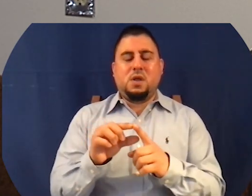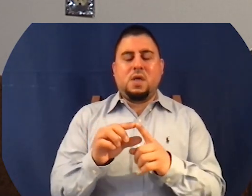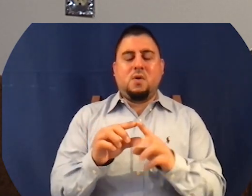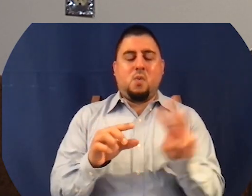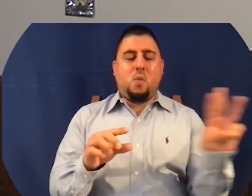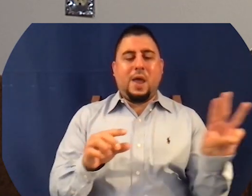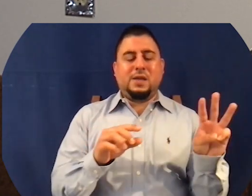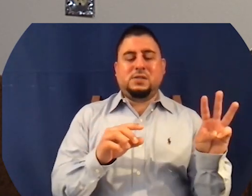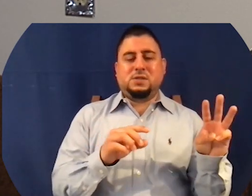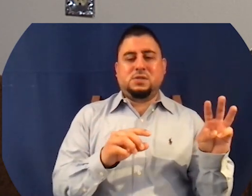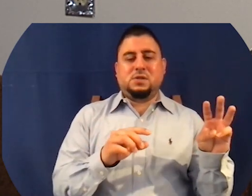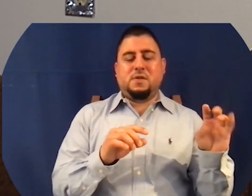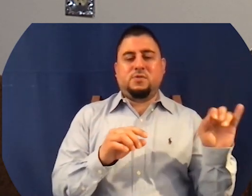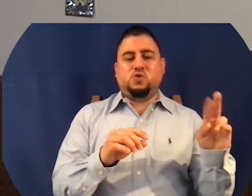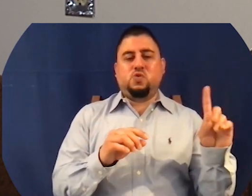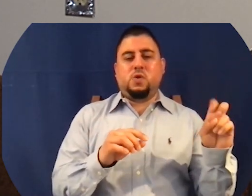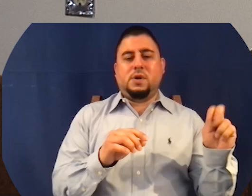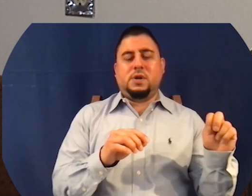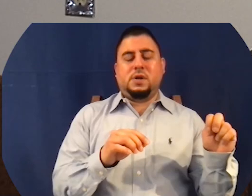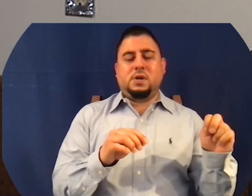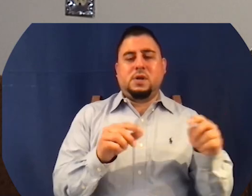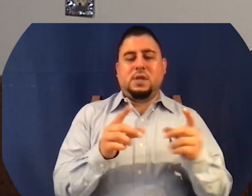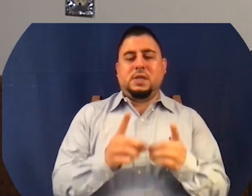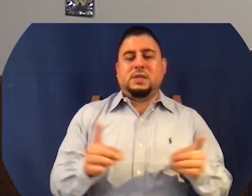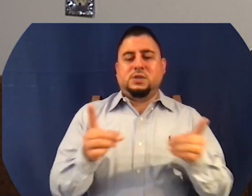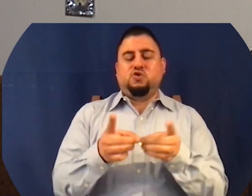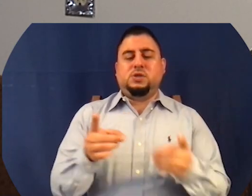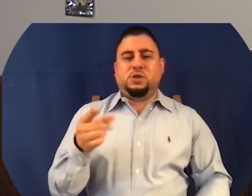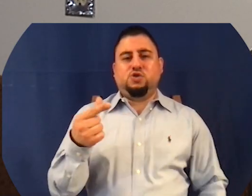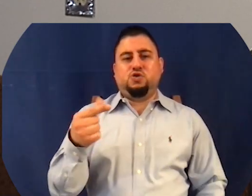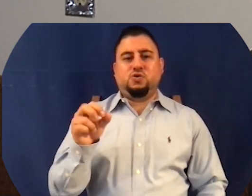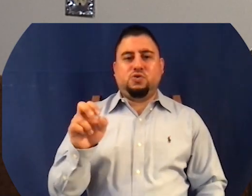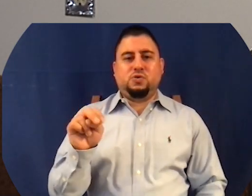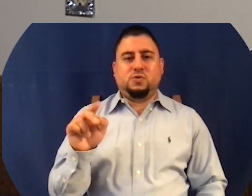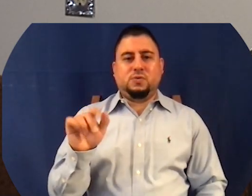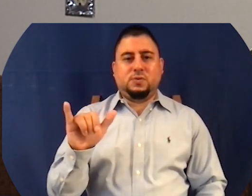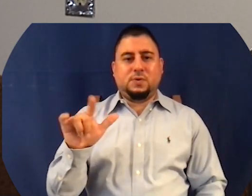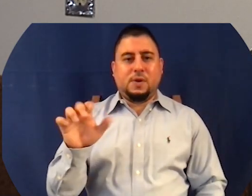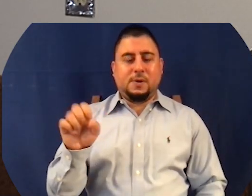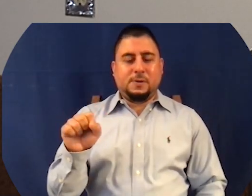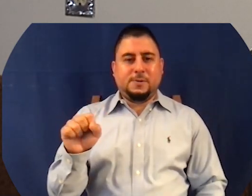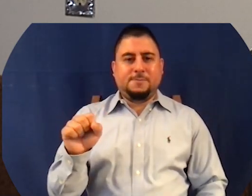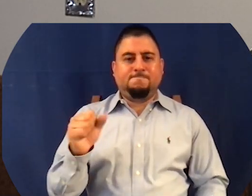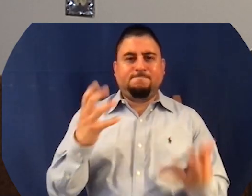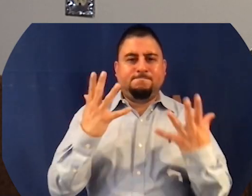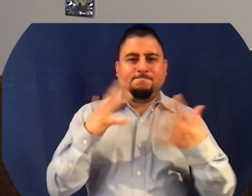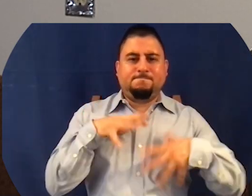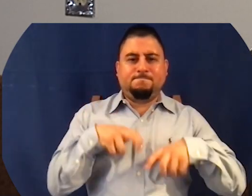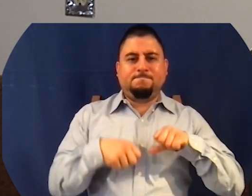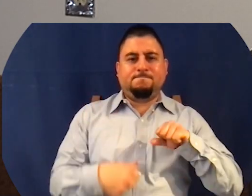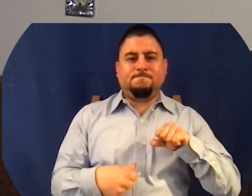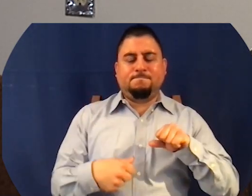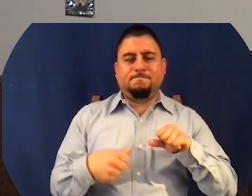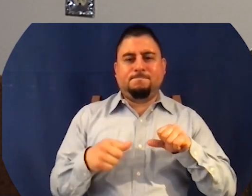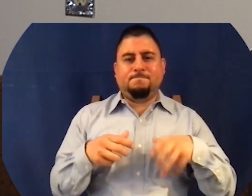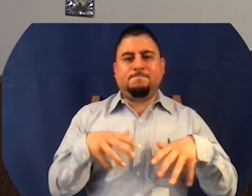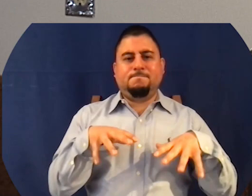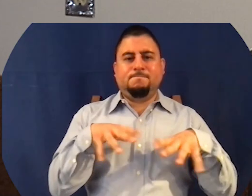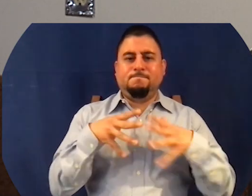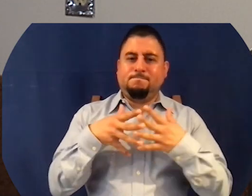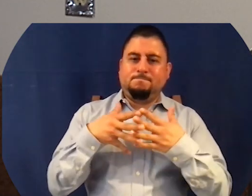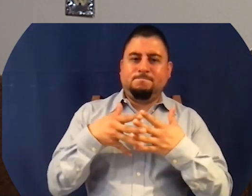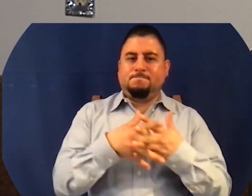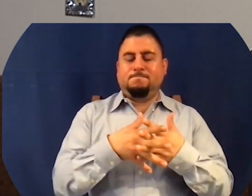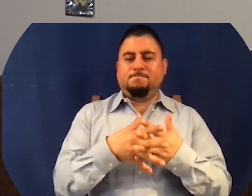Jordan, the district of the Gentiles. Anguish has taken wing,